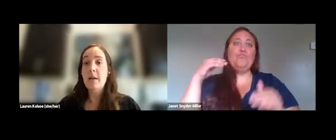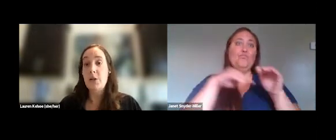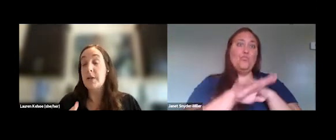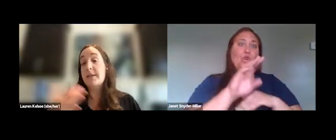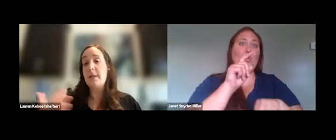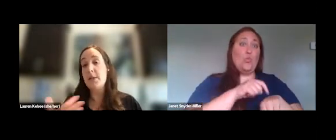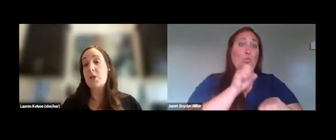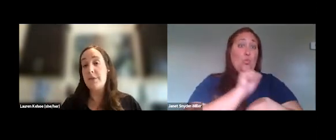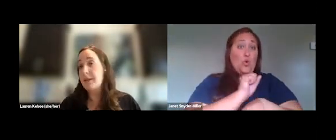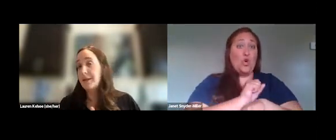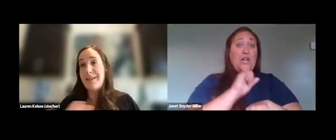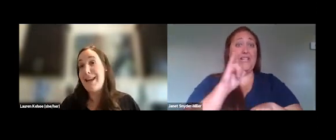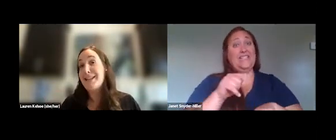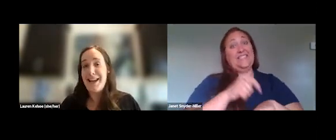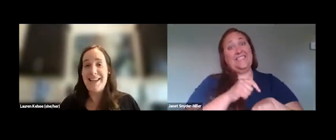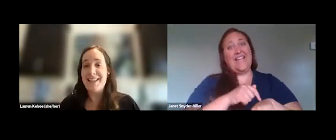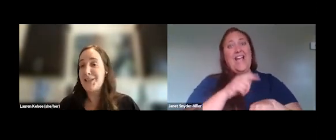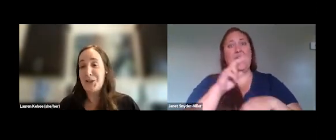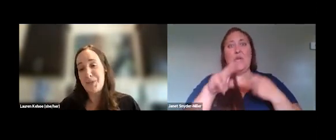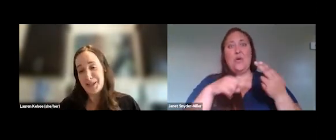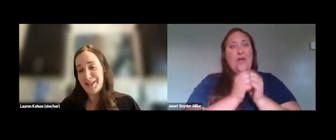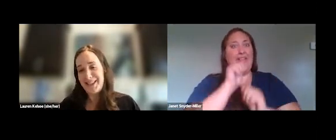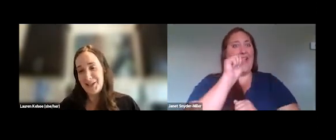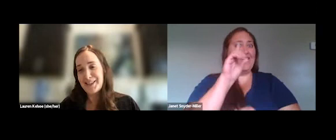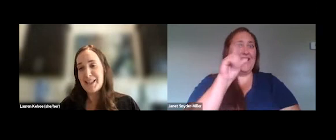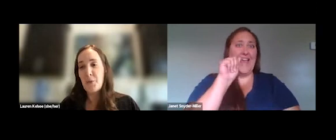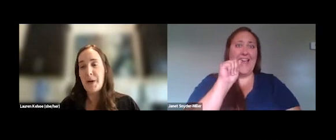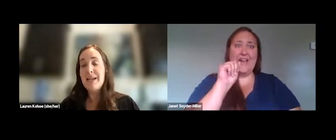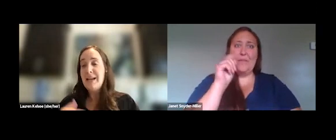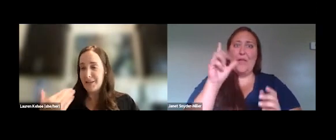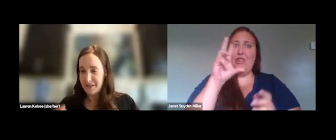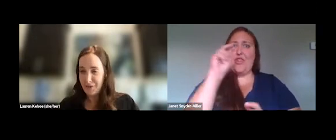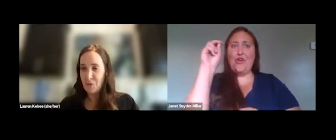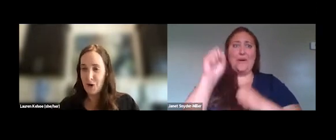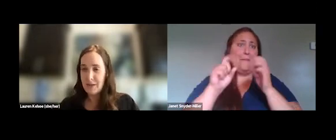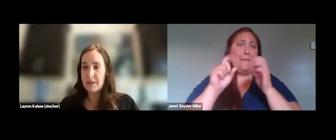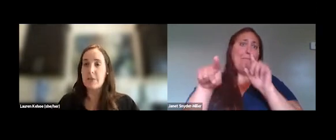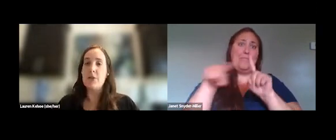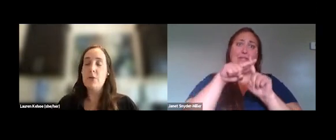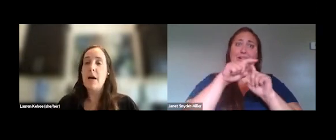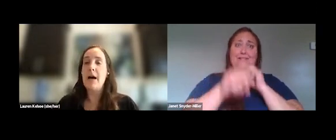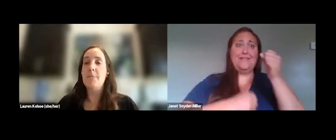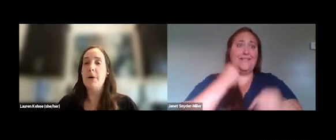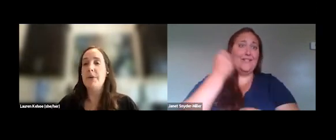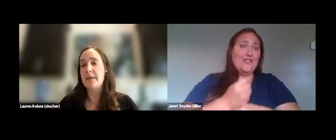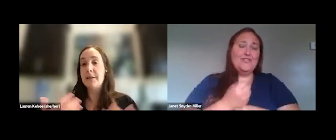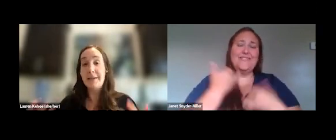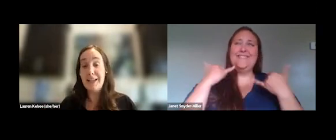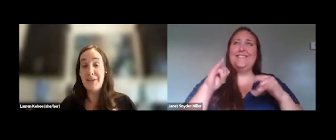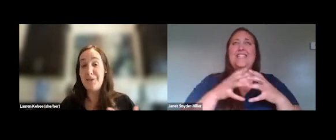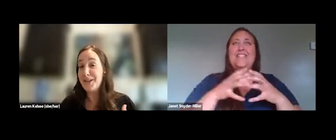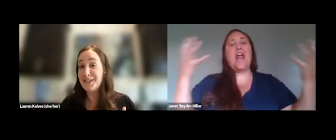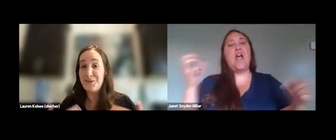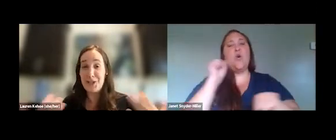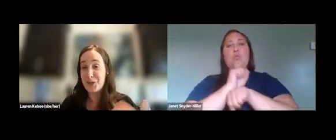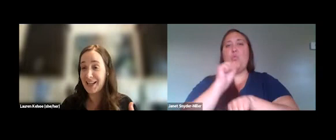when, there is a shift. The ADA is 30 plus years at this point. There's a lot of work to still do, but with the kind